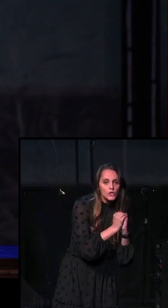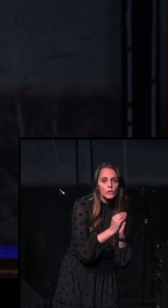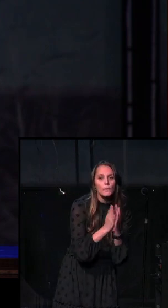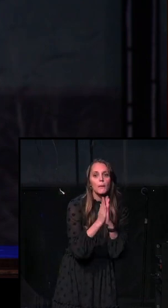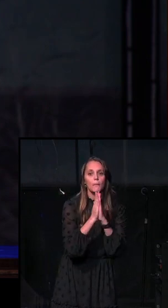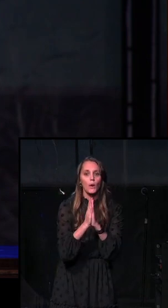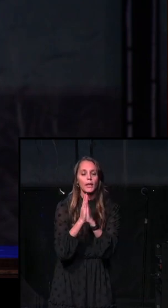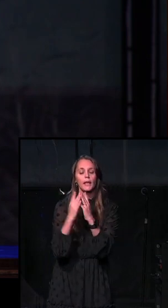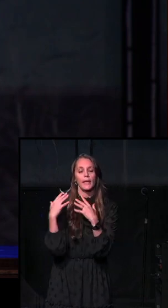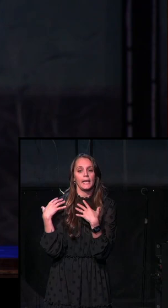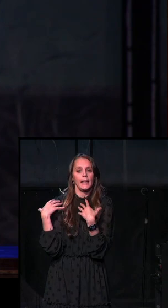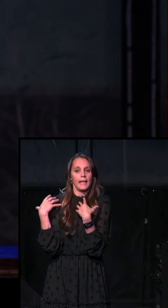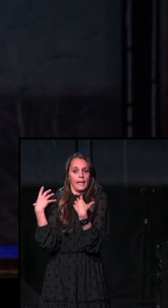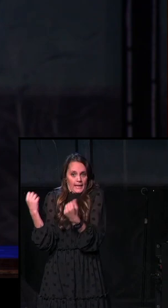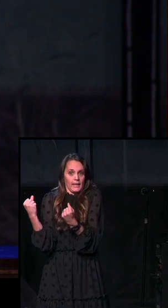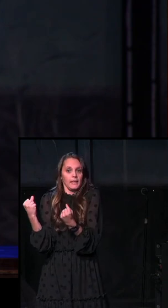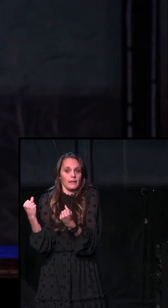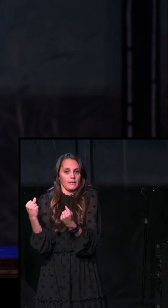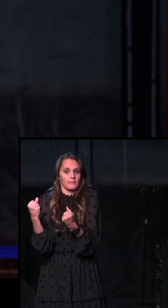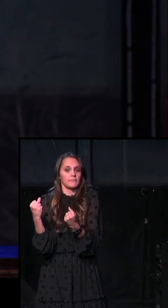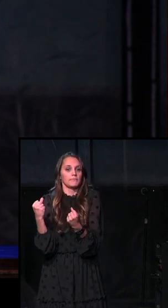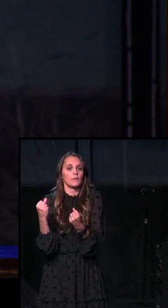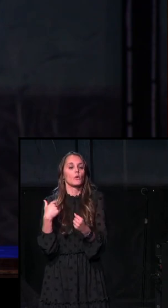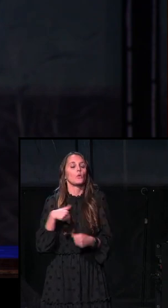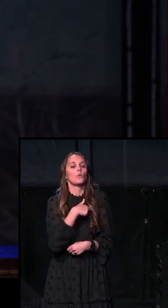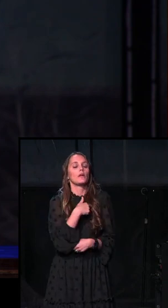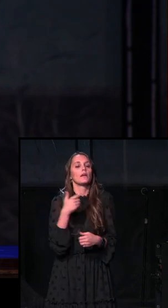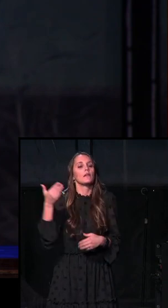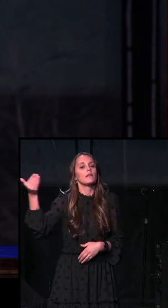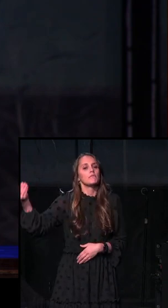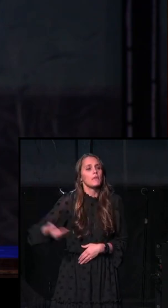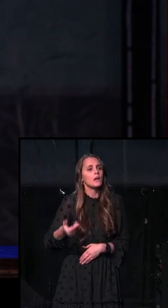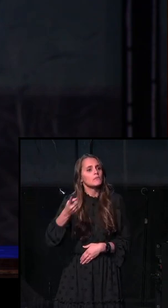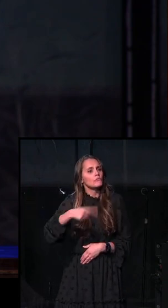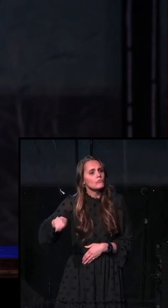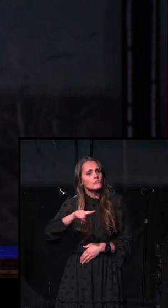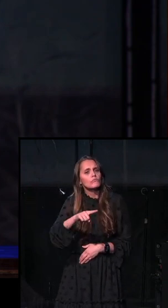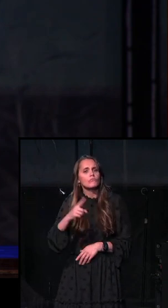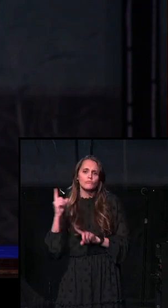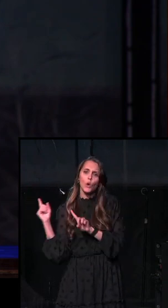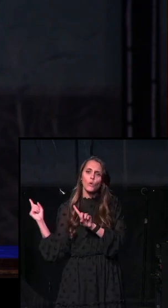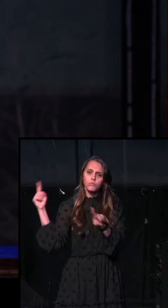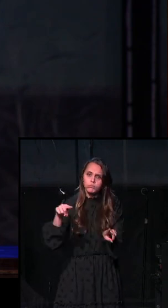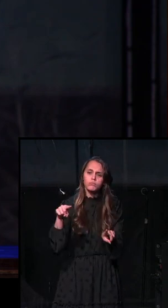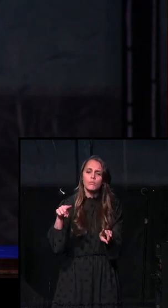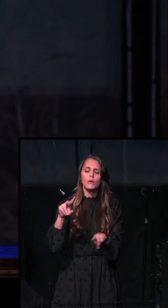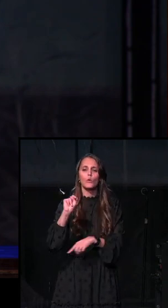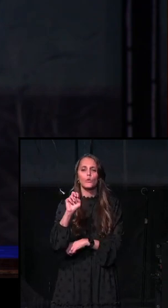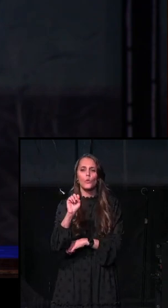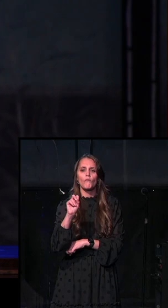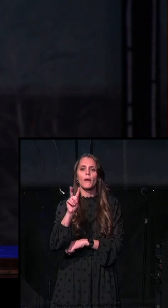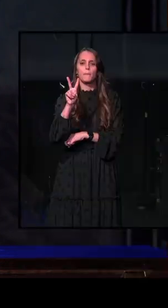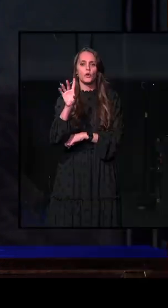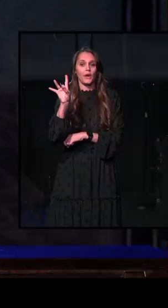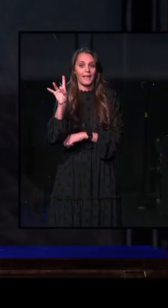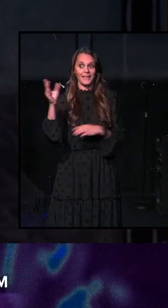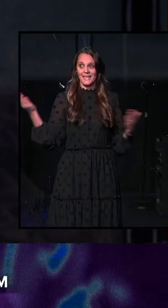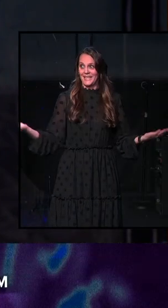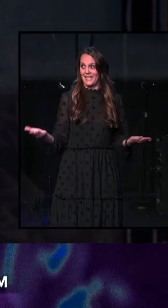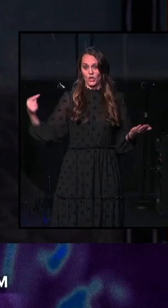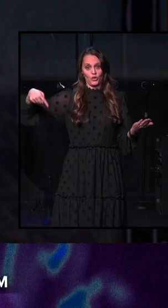healing. And so we would just invite you to come out to that on November 8th. It's going to be right here